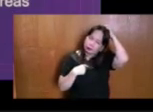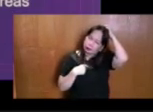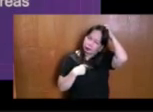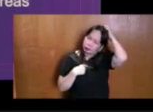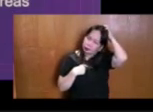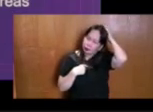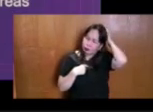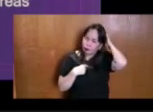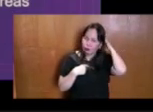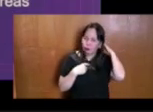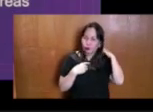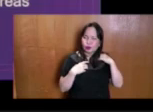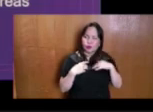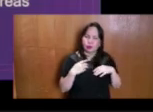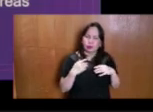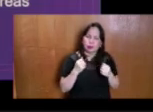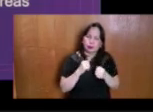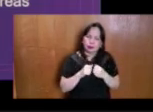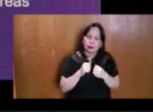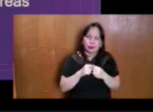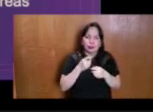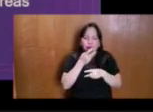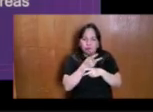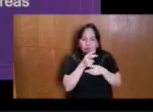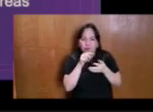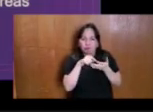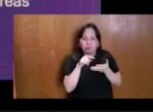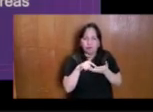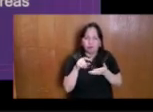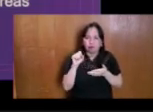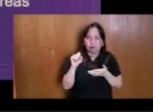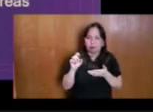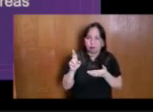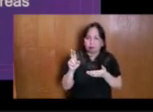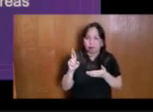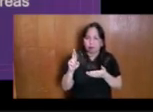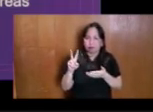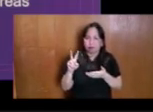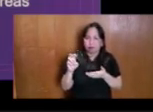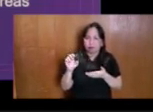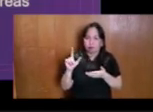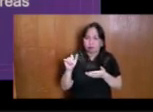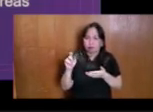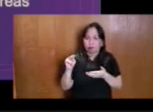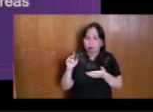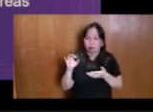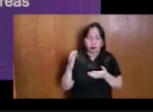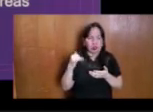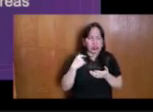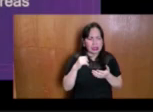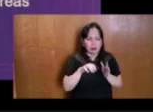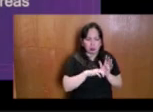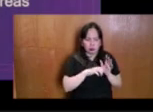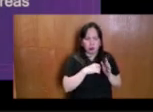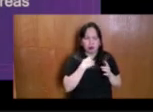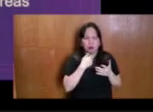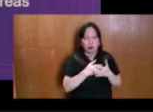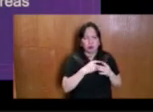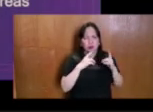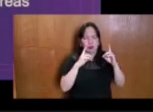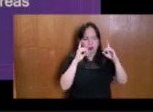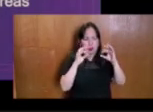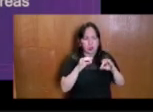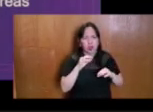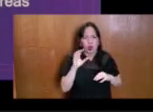As a way of disease surveillance. No, so before you even say it's COVID, if there's a way of